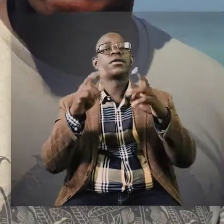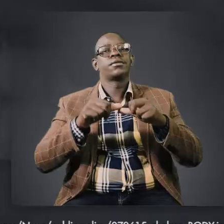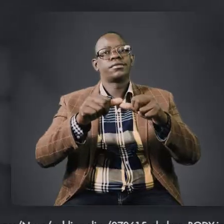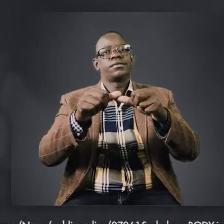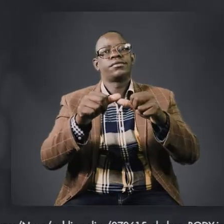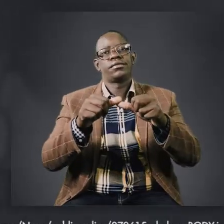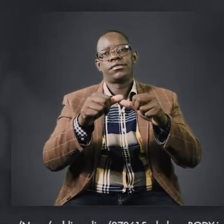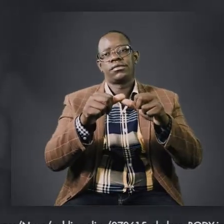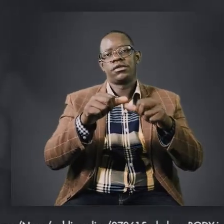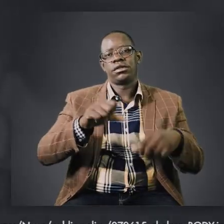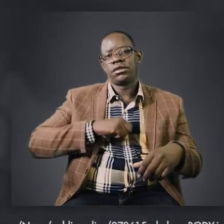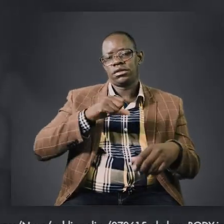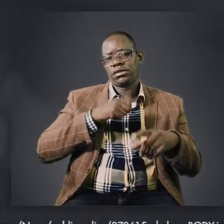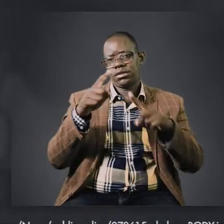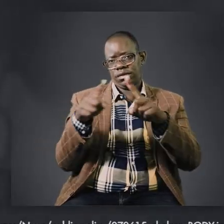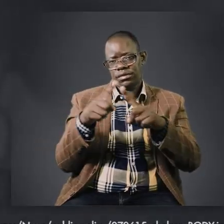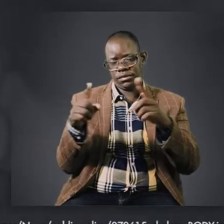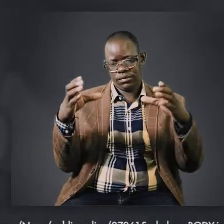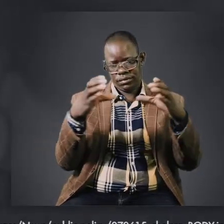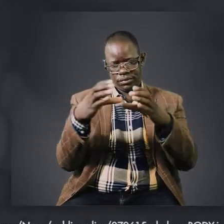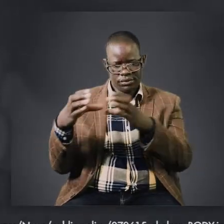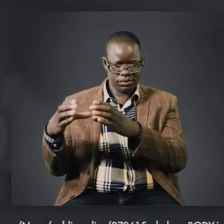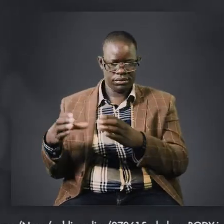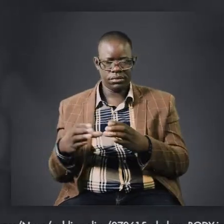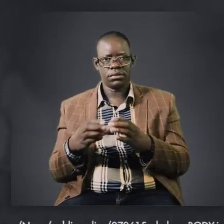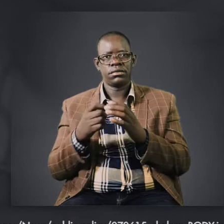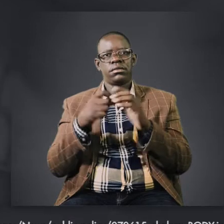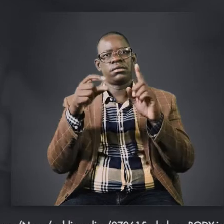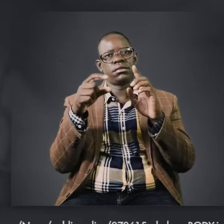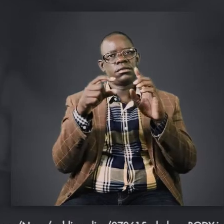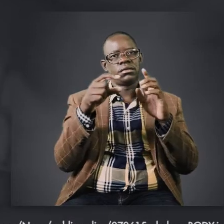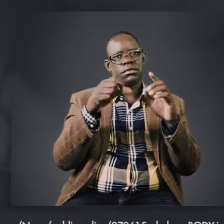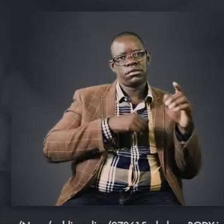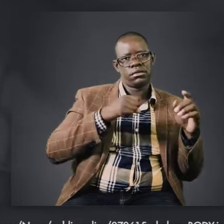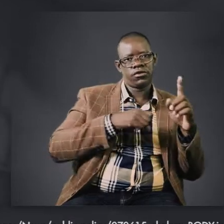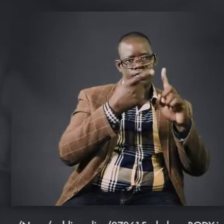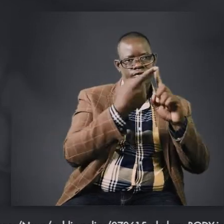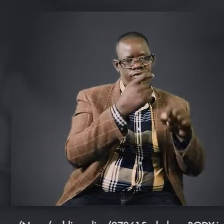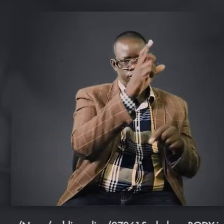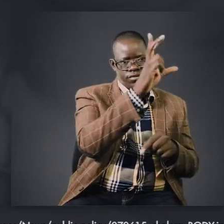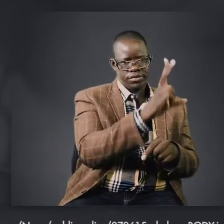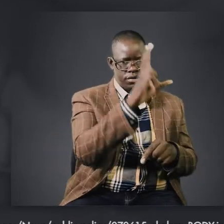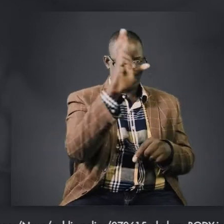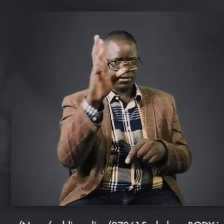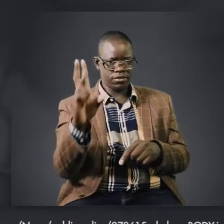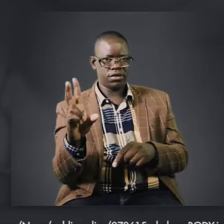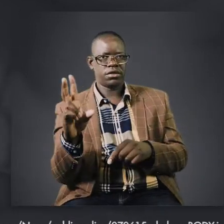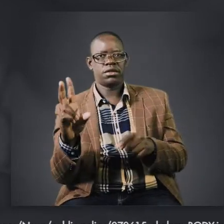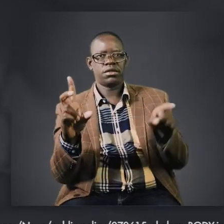on. Diseases can be divided into the following groups. Diseases which are spread from person to person, for